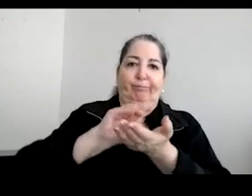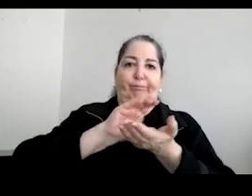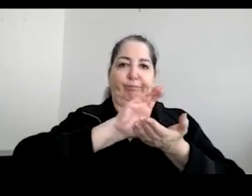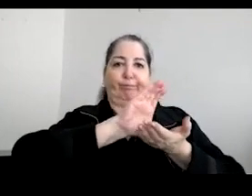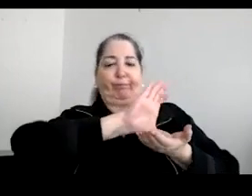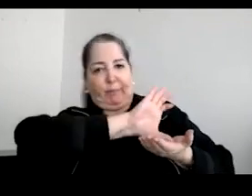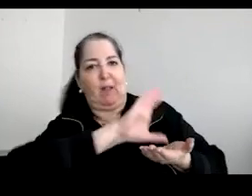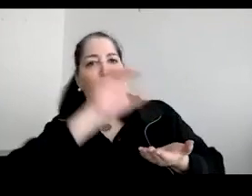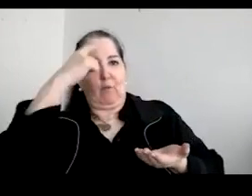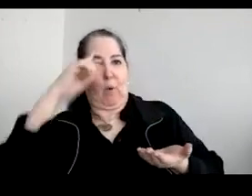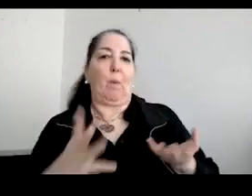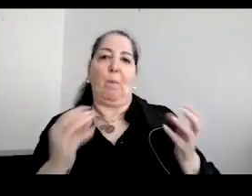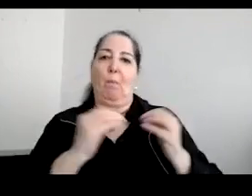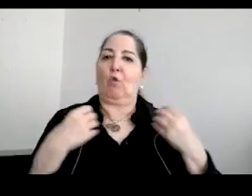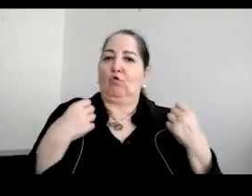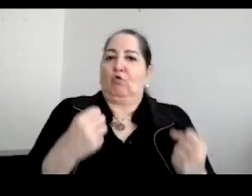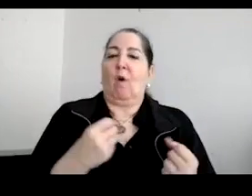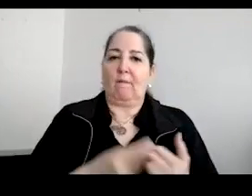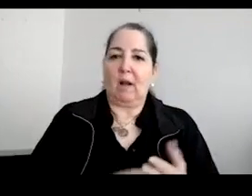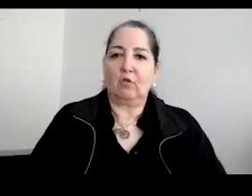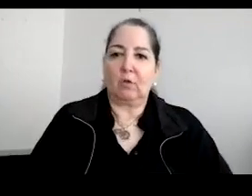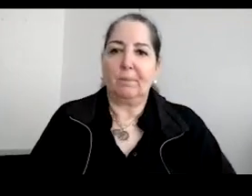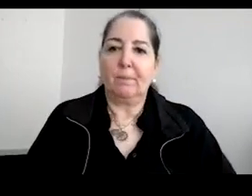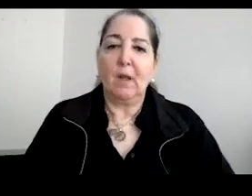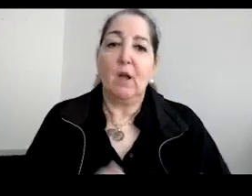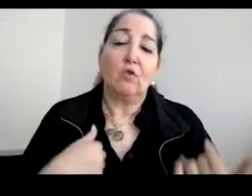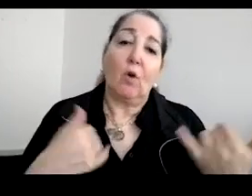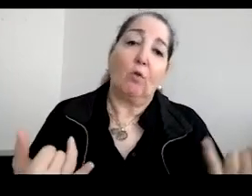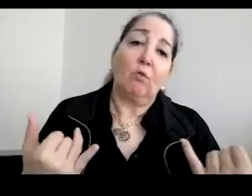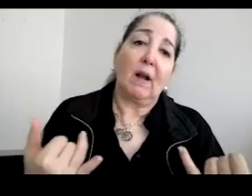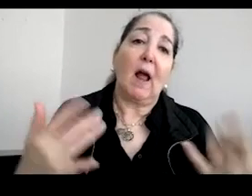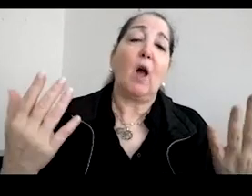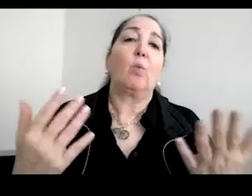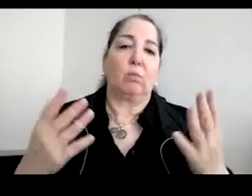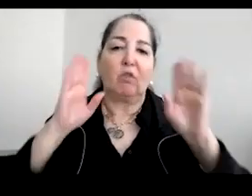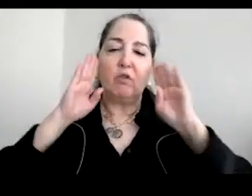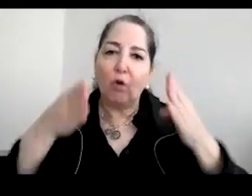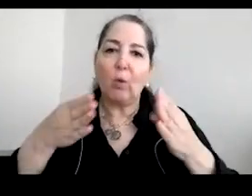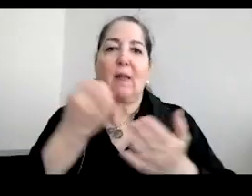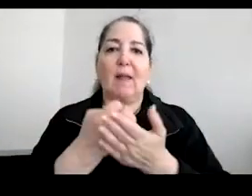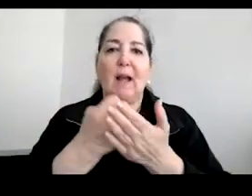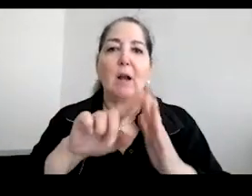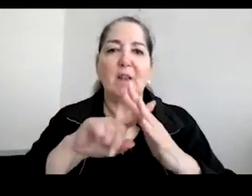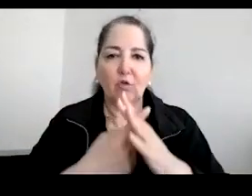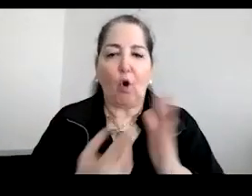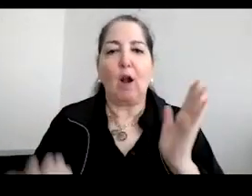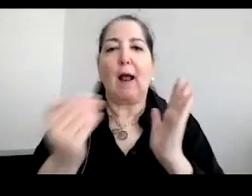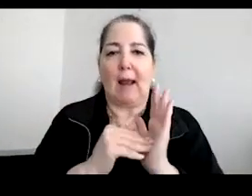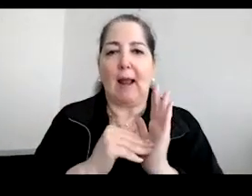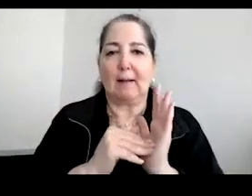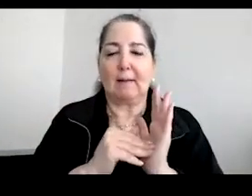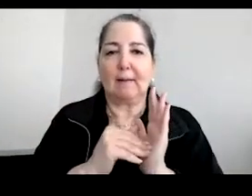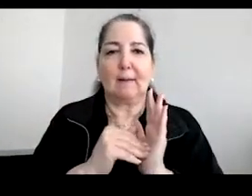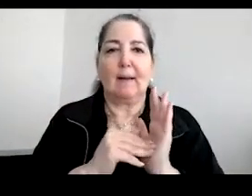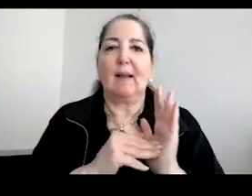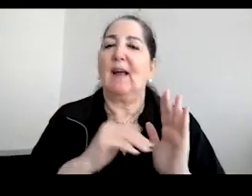we're trying to get the economy restarted is the time to tackle increases in taxes or